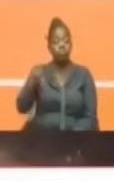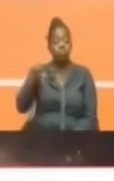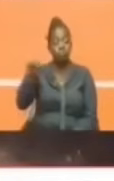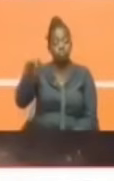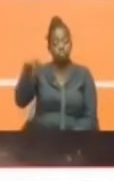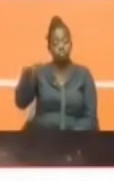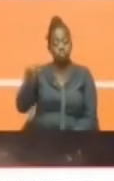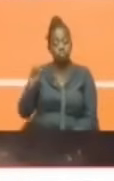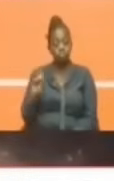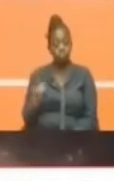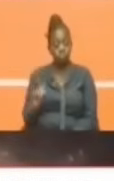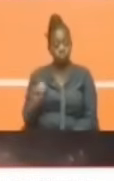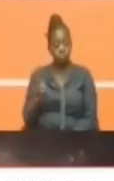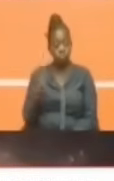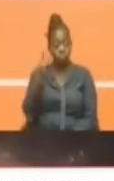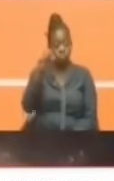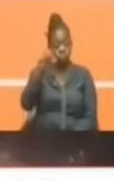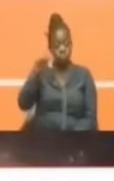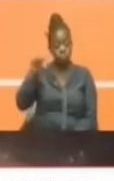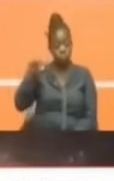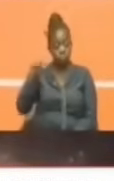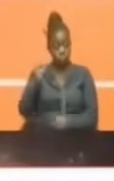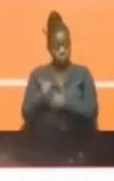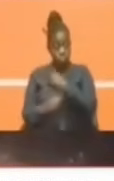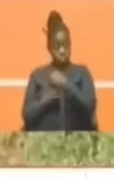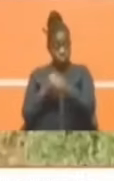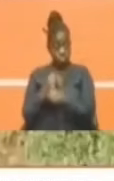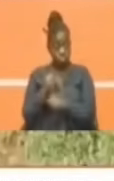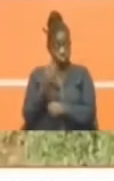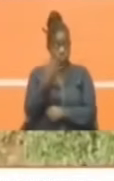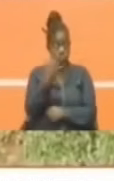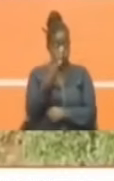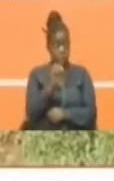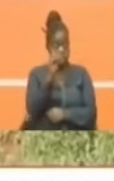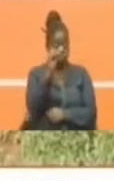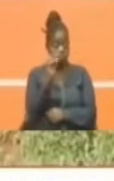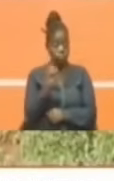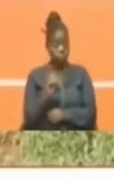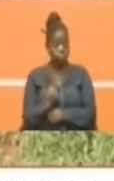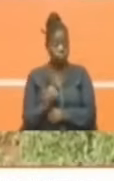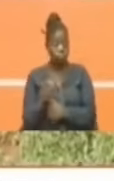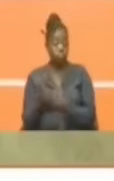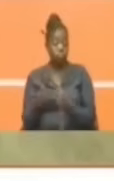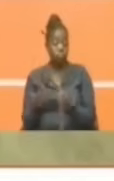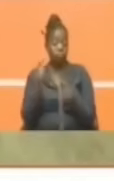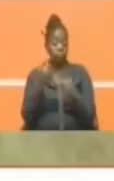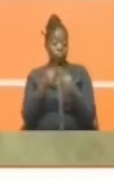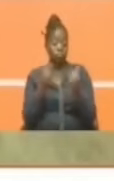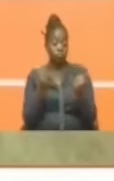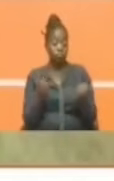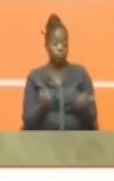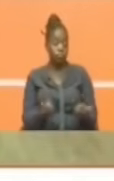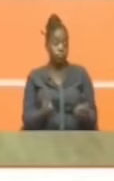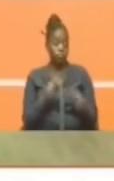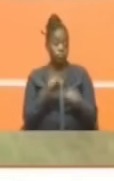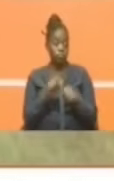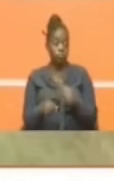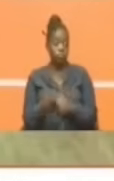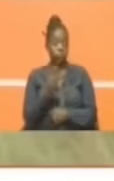9-7. Mu mwaka gwa 1999 ebibira byali bikola 5-10 kyokka we lutuukidde olwaleero nga biri